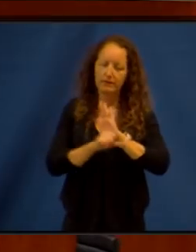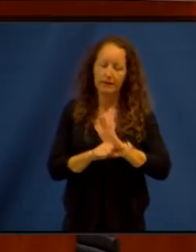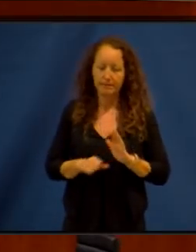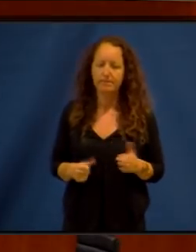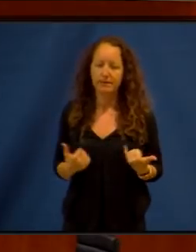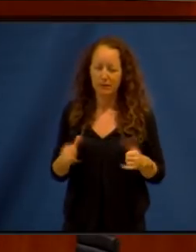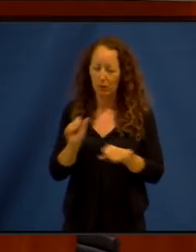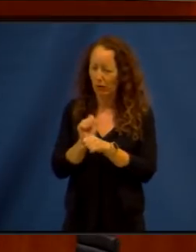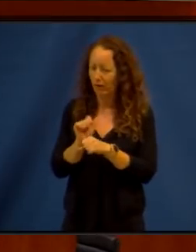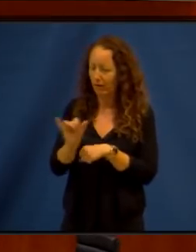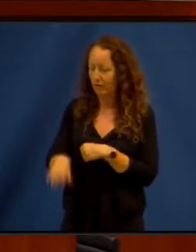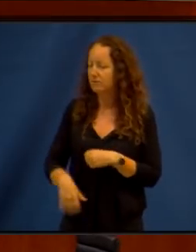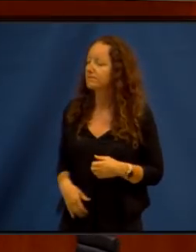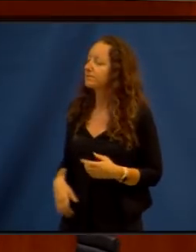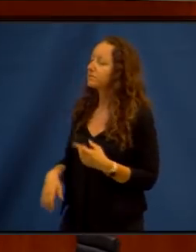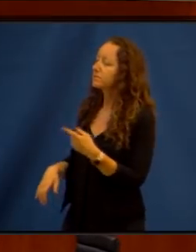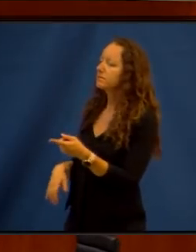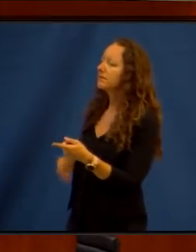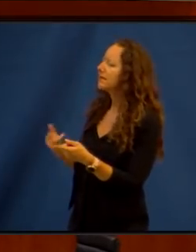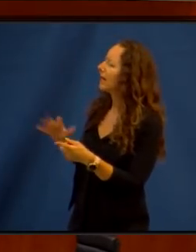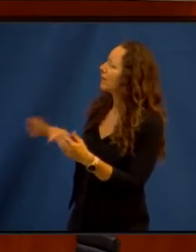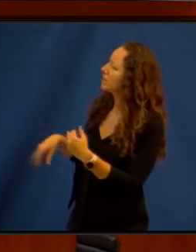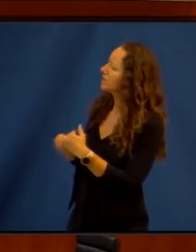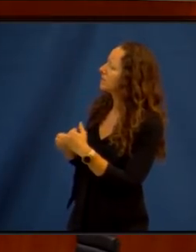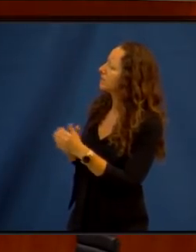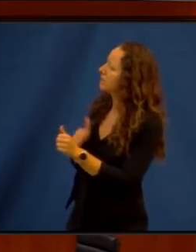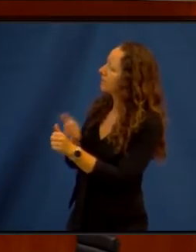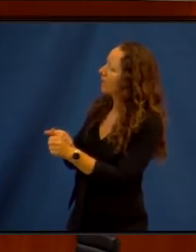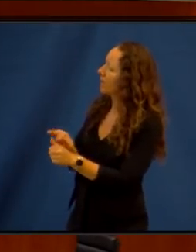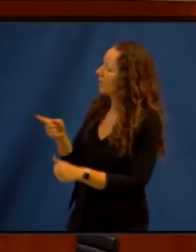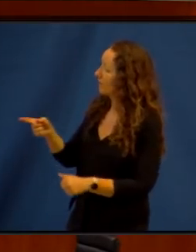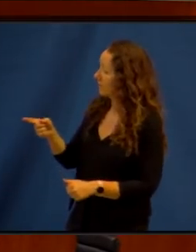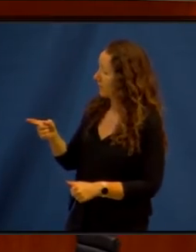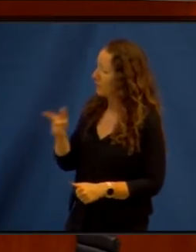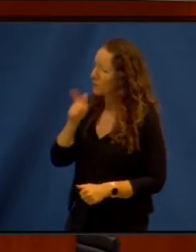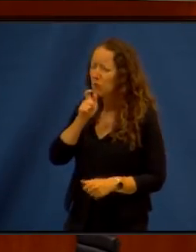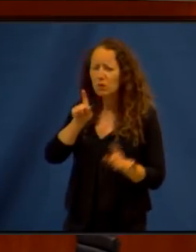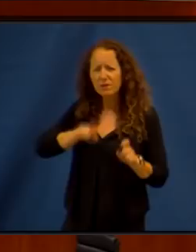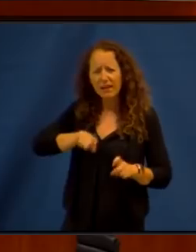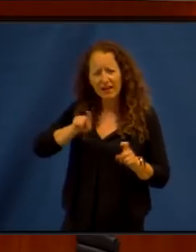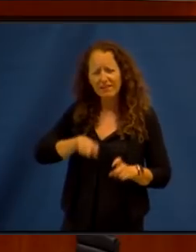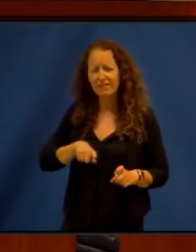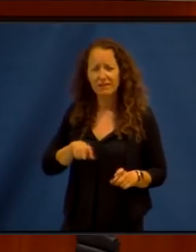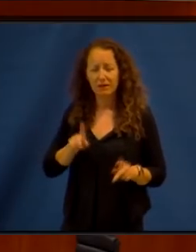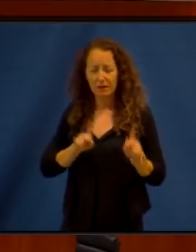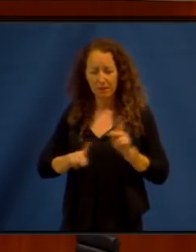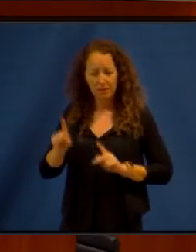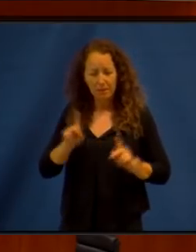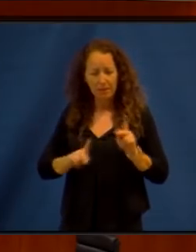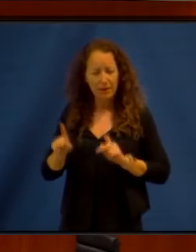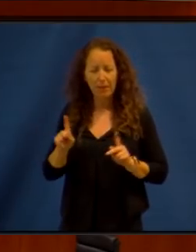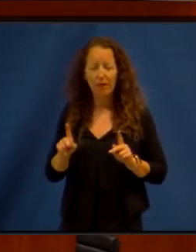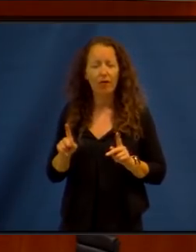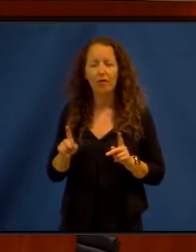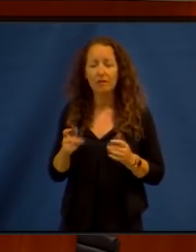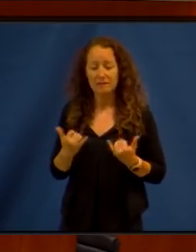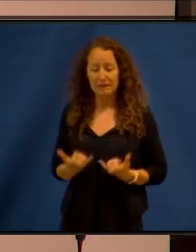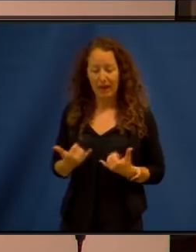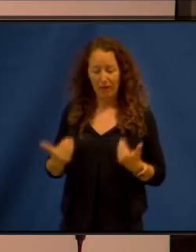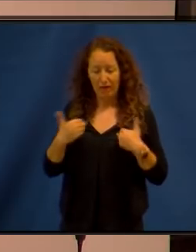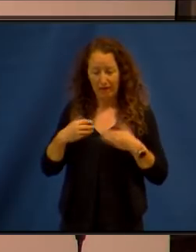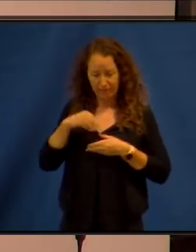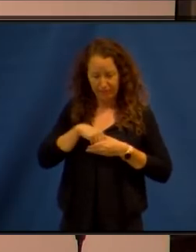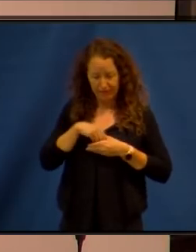Very quickly, Denise, can you tell me if that's for people who are symptomatic or for antibodies? It's